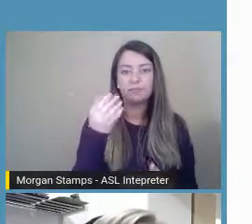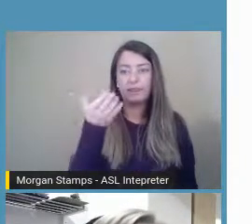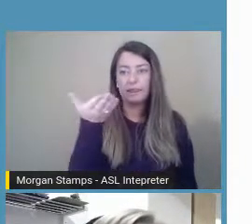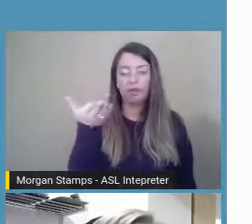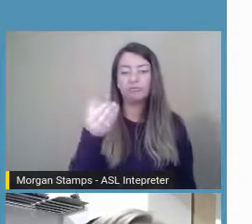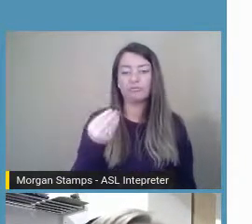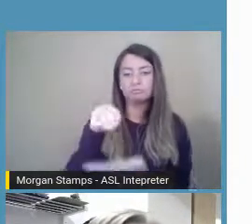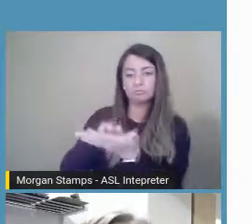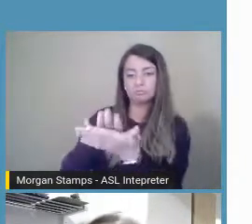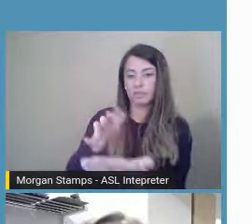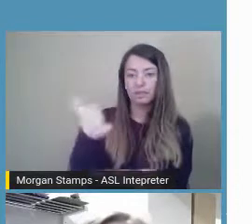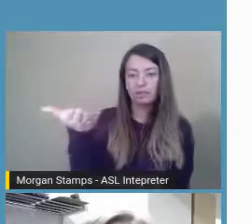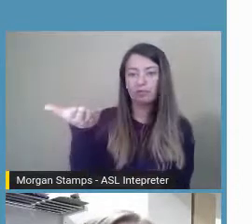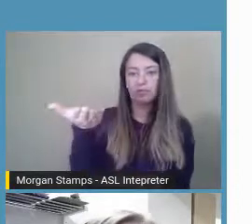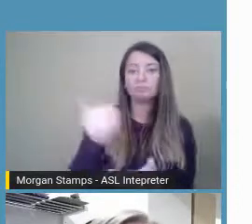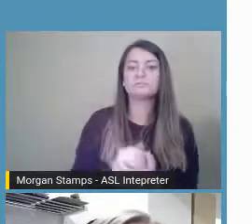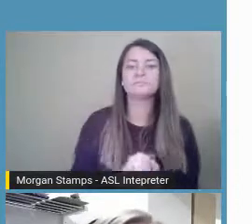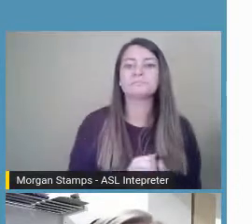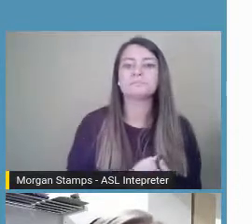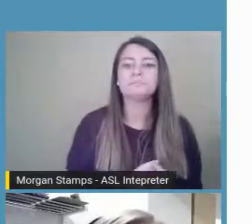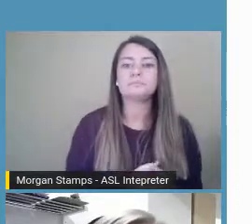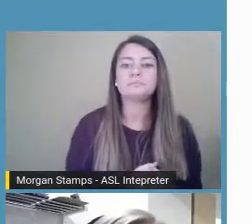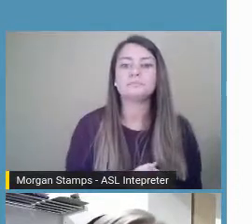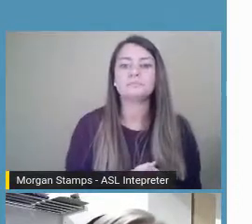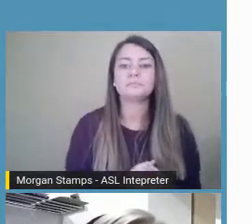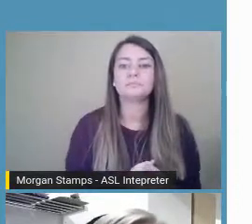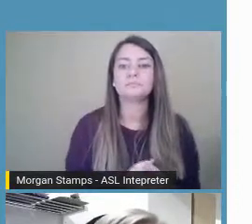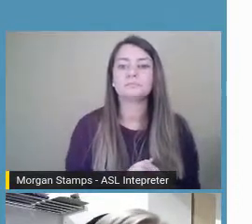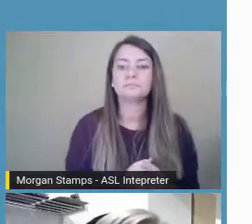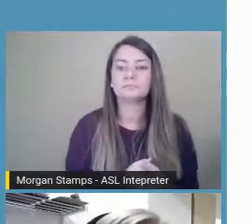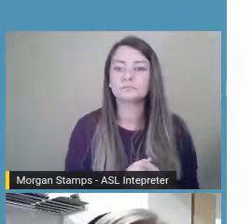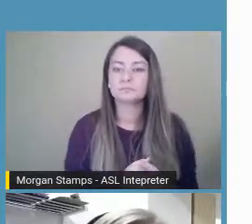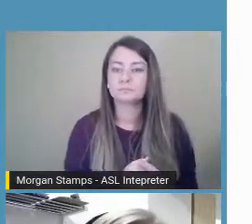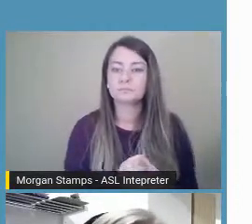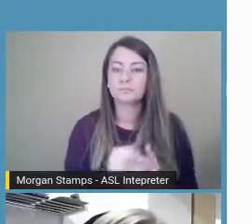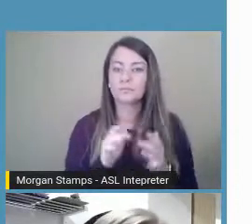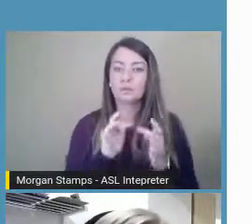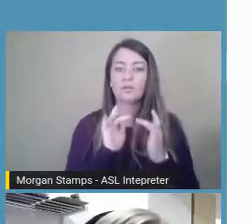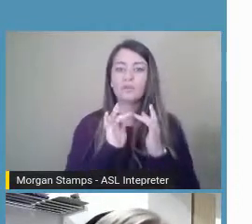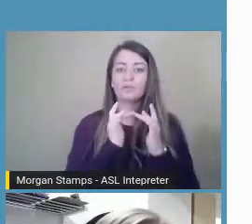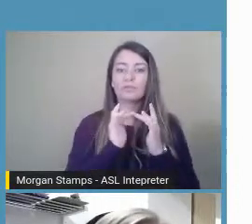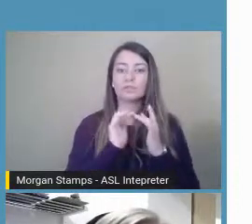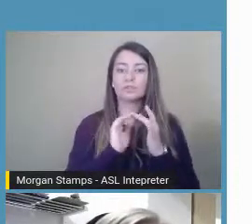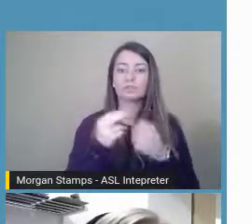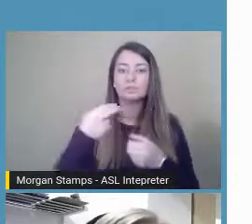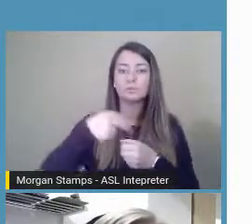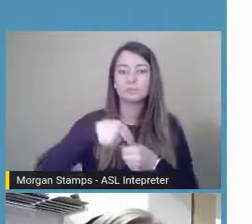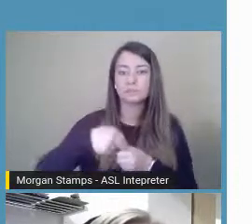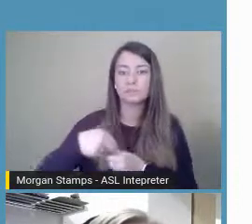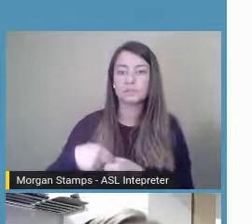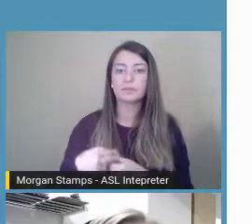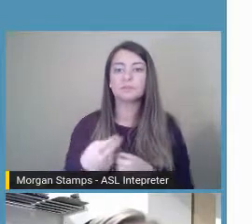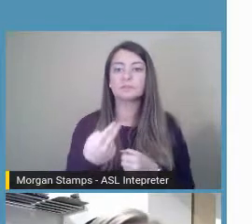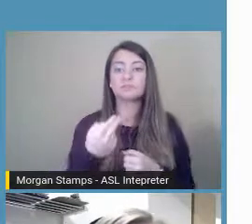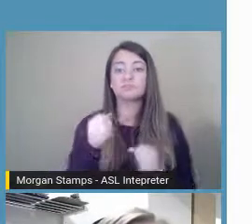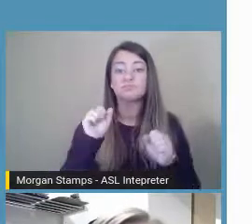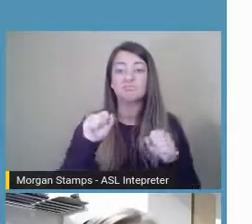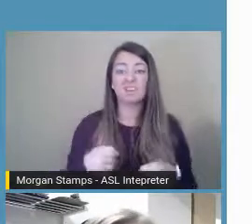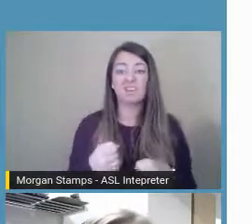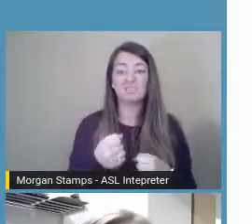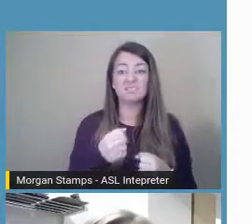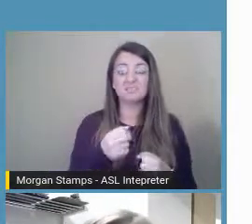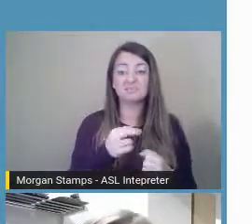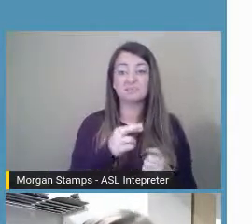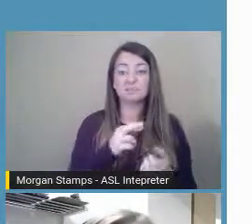Every virtual program that we've delivered over the past 13 months has been a learning experience for our staff, especially these